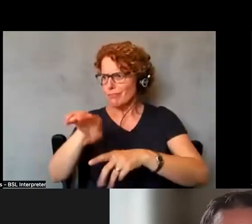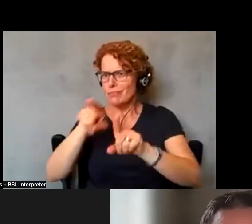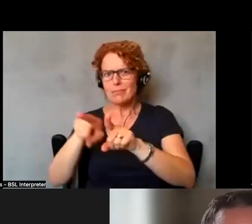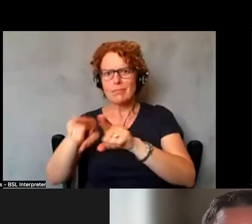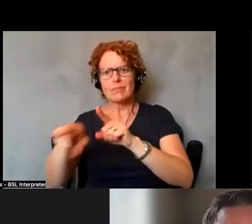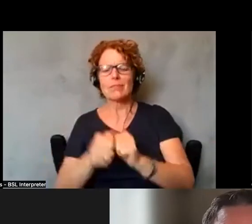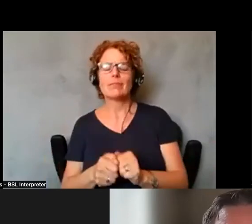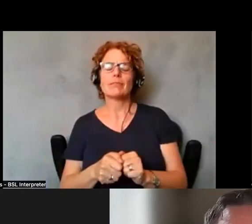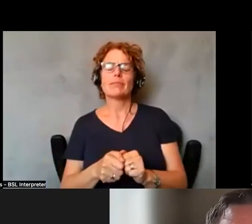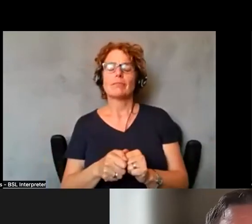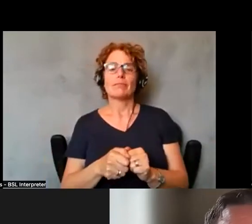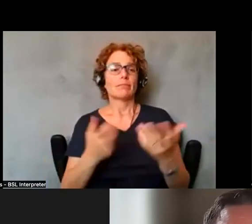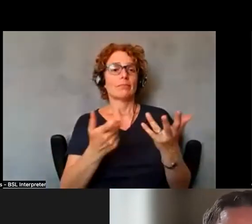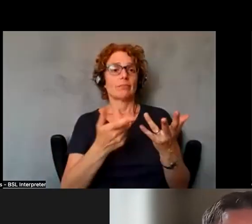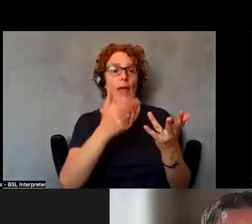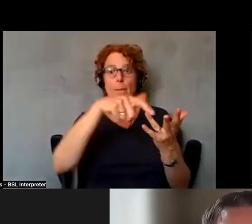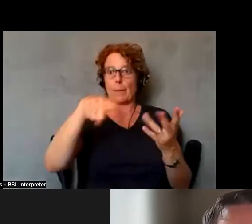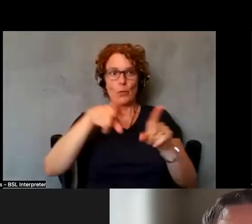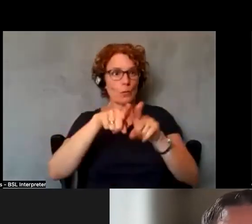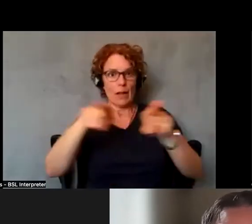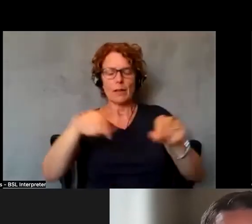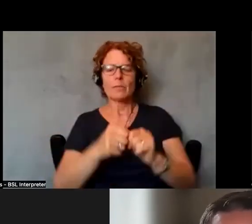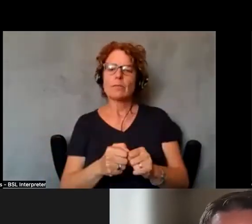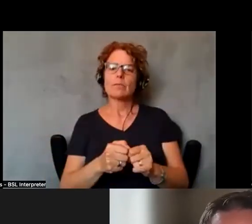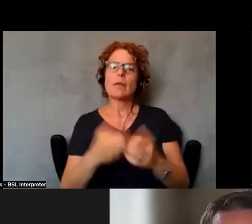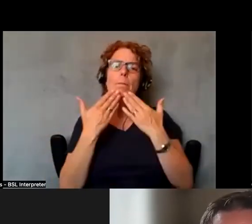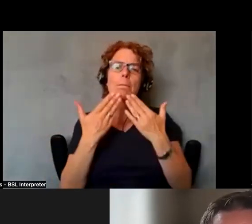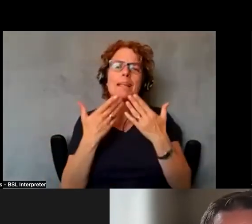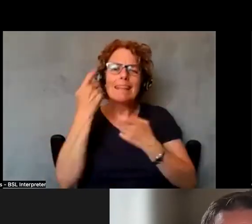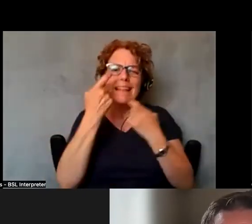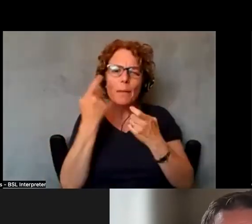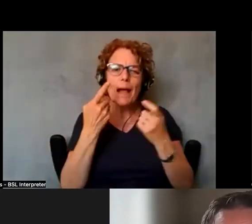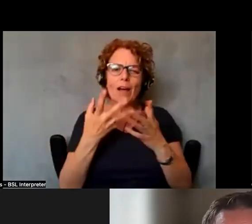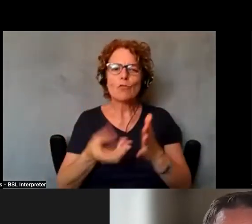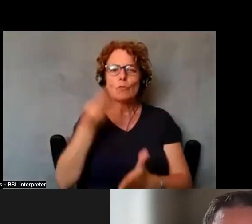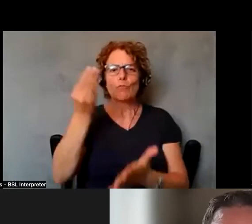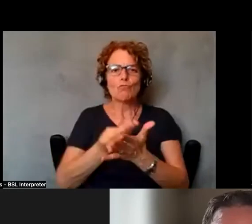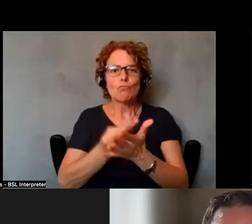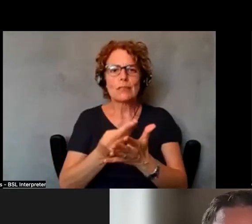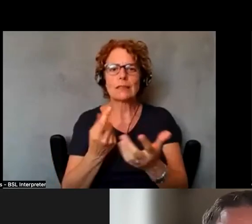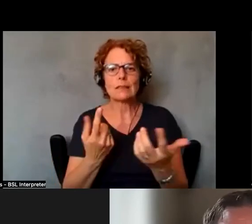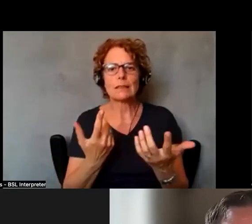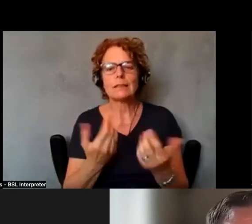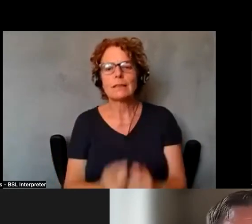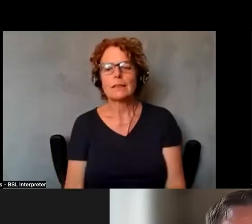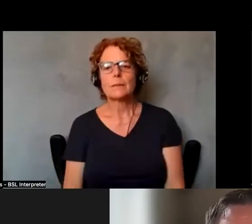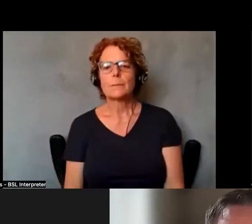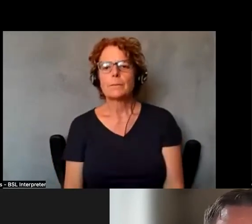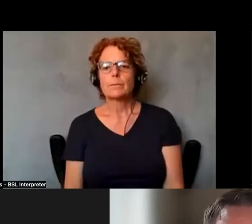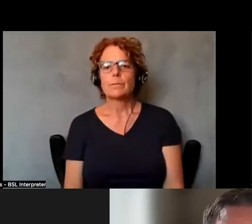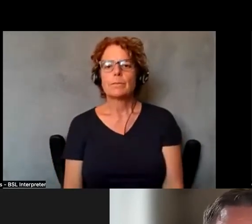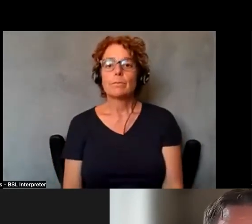other researchers are doing. So please do consider engaging in some fundraising activities, whether it